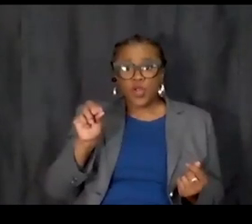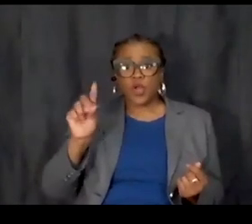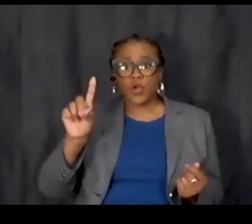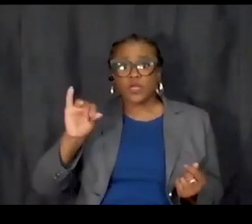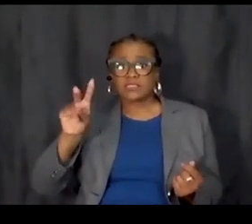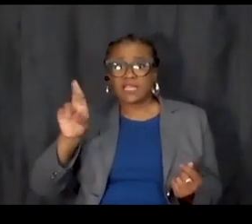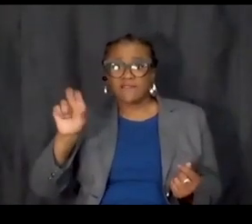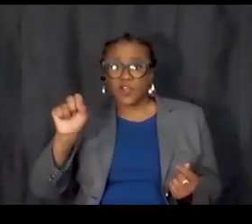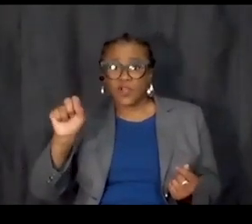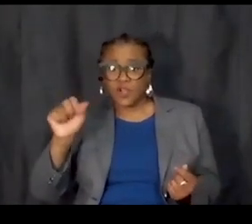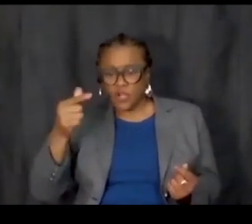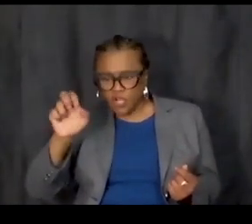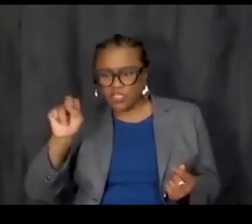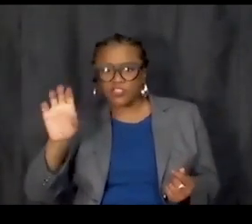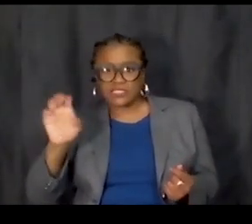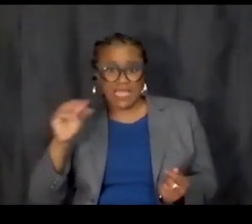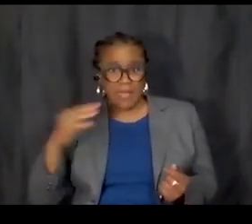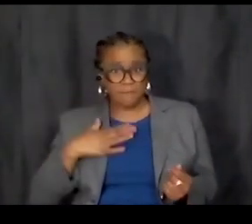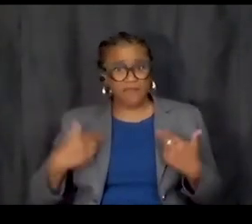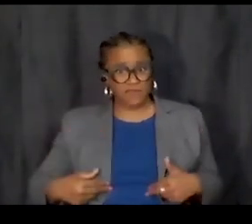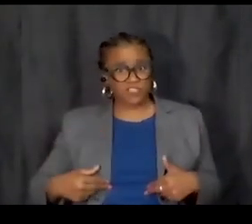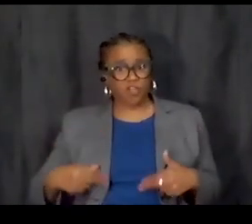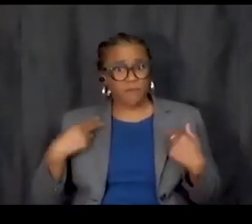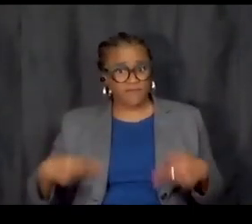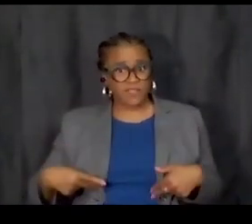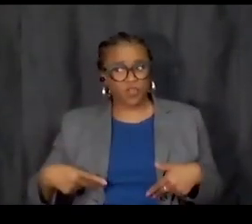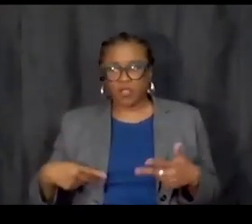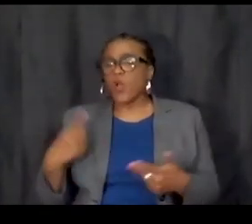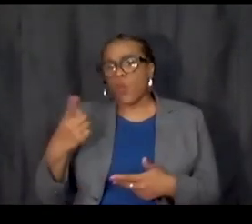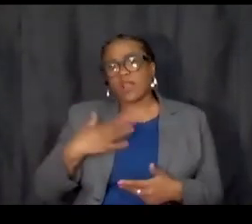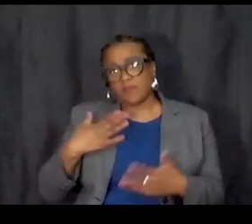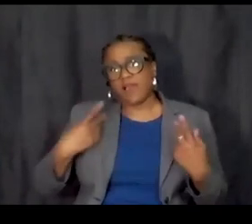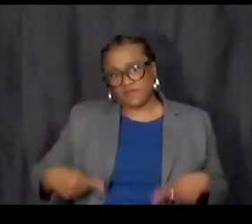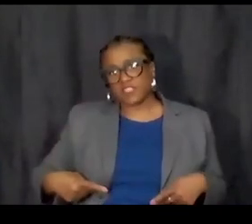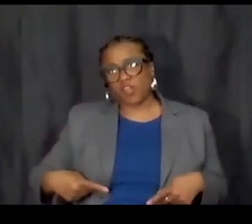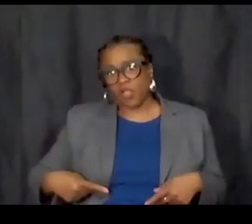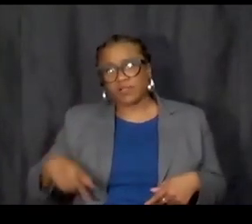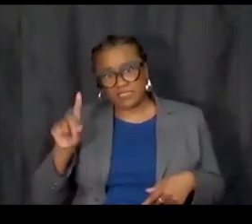my physical, one of my physical disabilities. And so